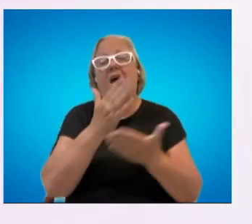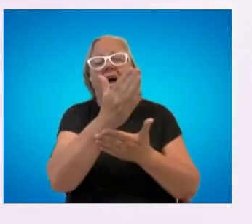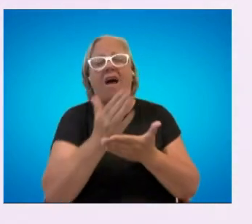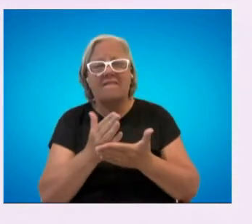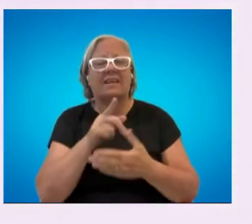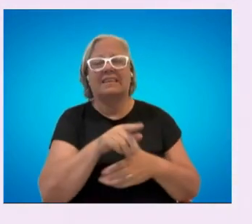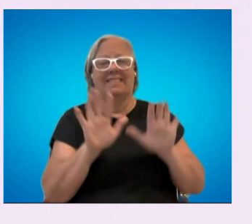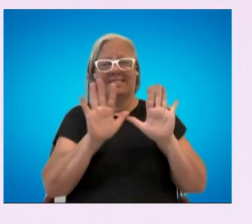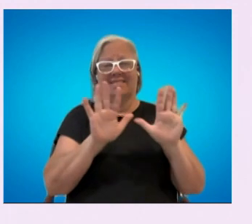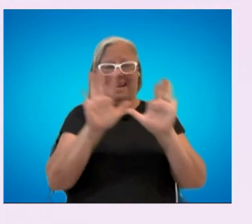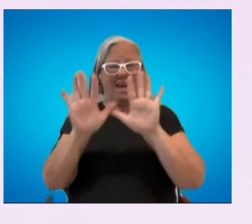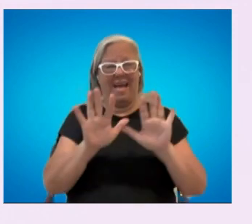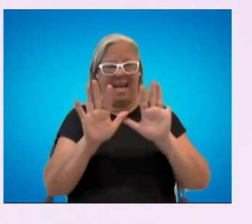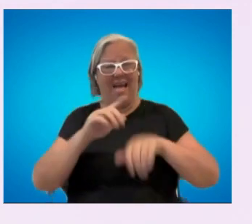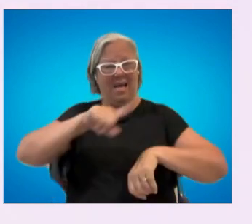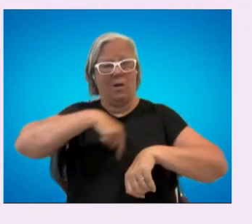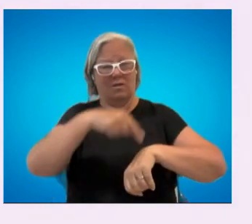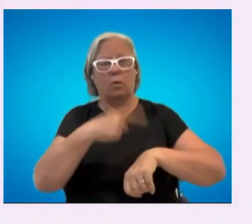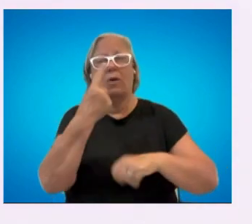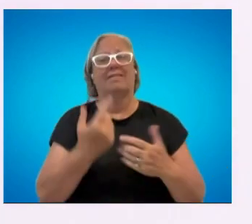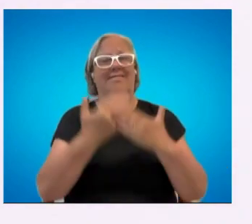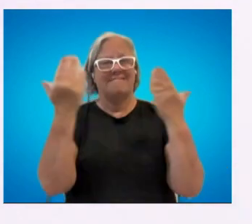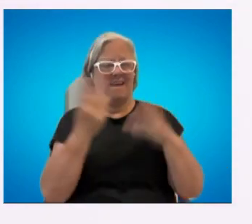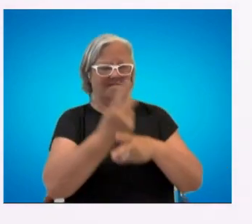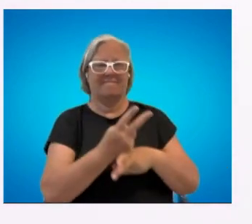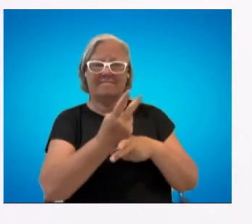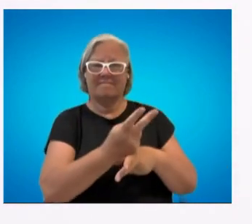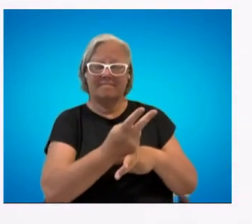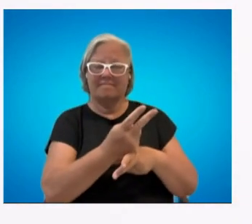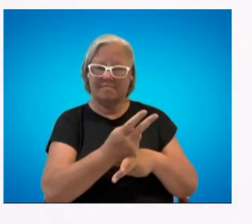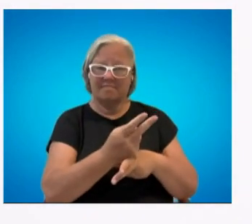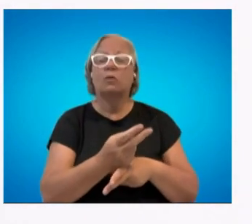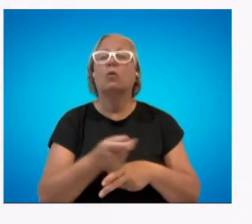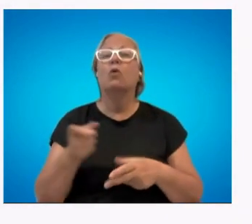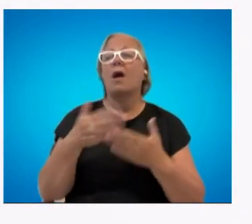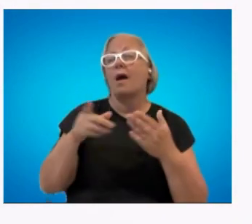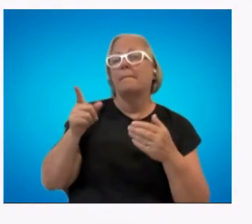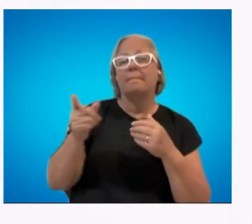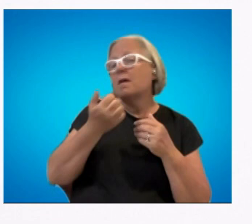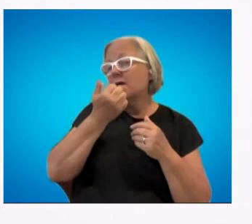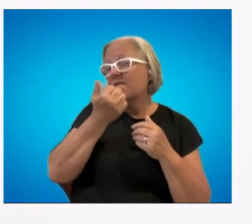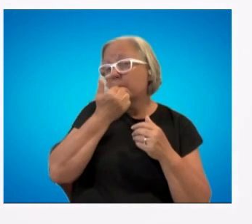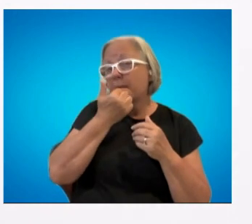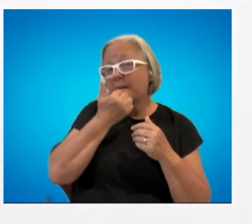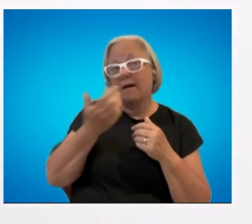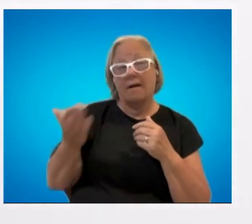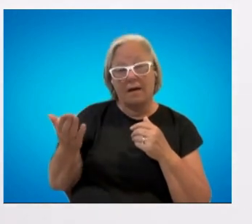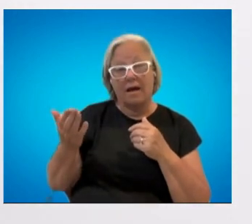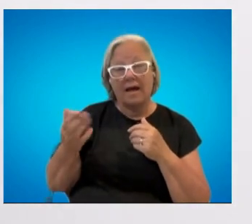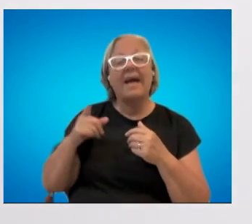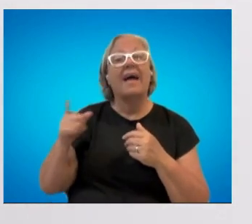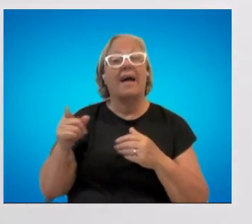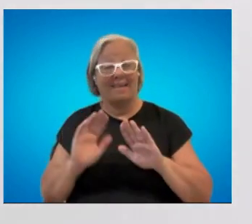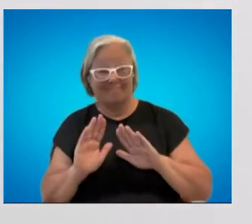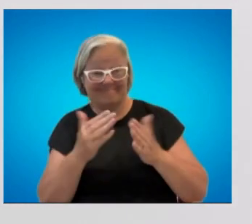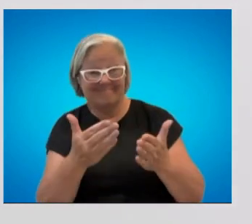And notably, the share of fathers who provide such intensive care is much smaller, as we can see from